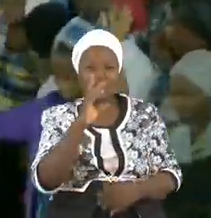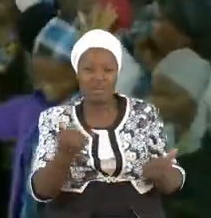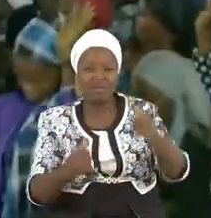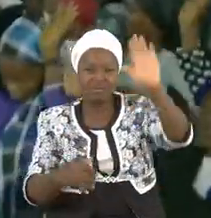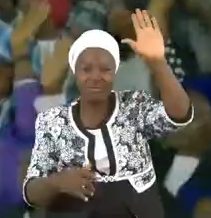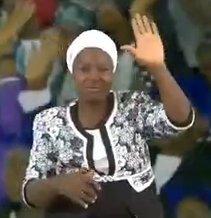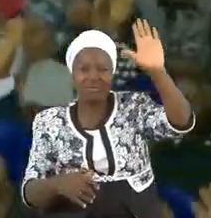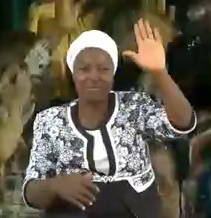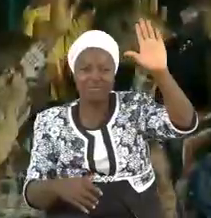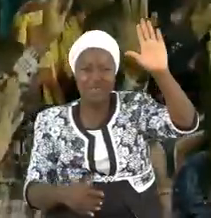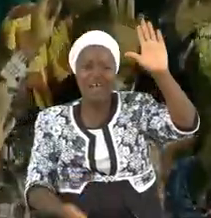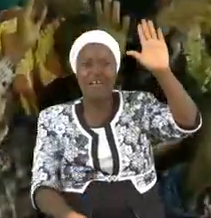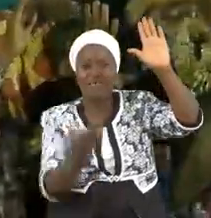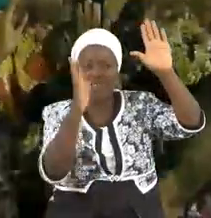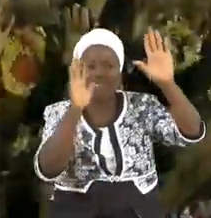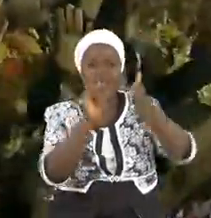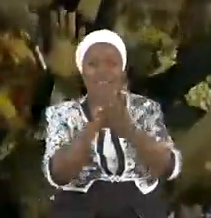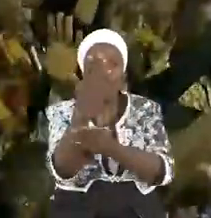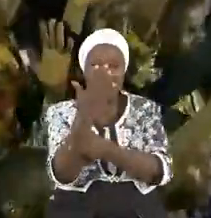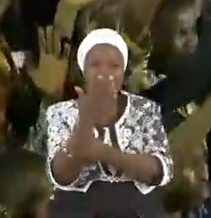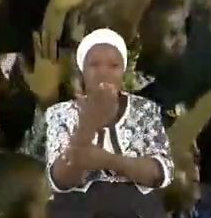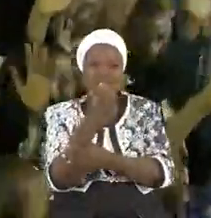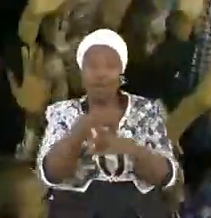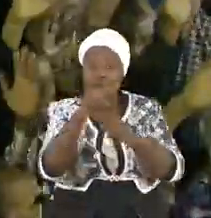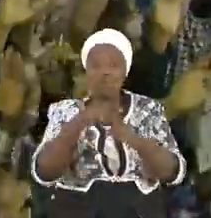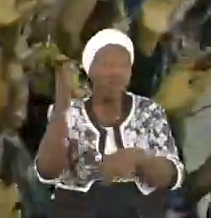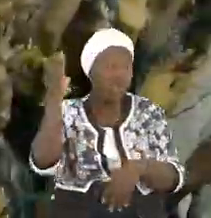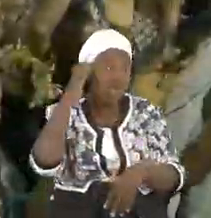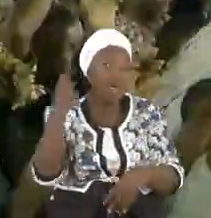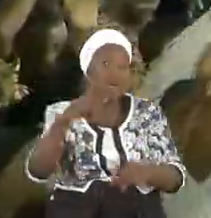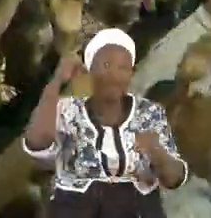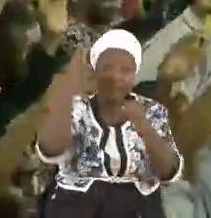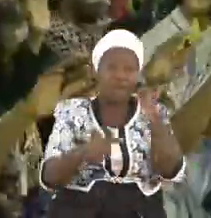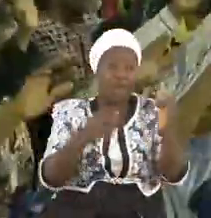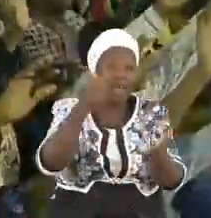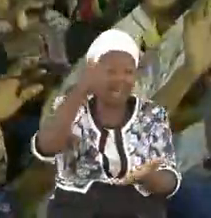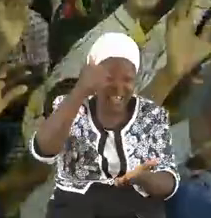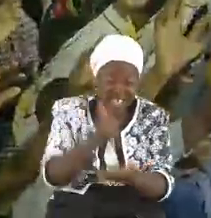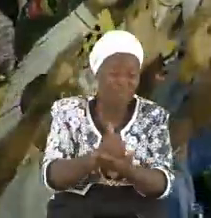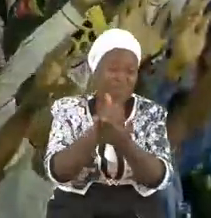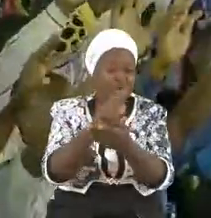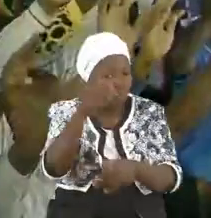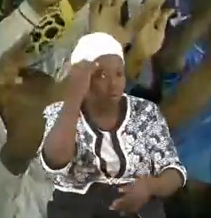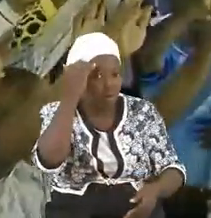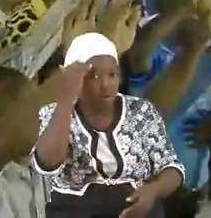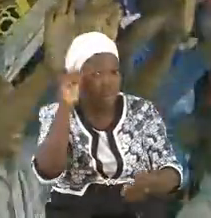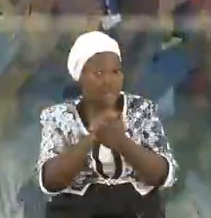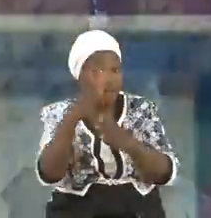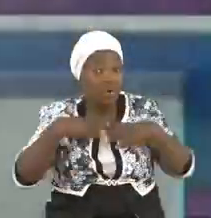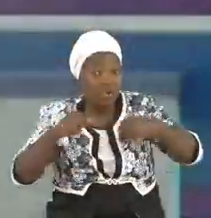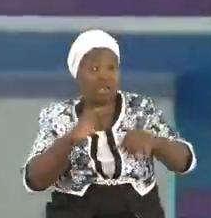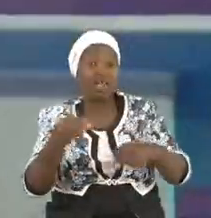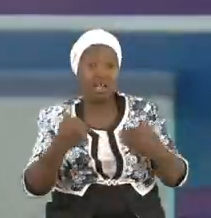Raise up that hand. And when you hear the final amen, you know that your healing